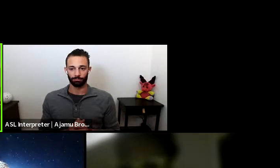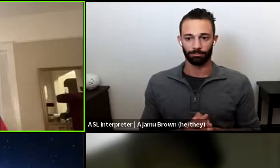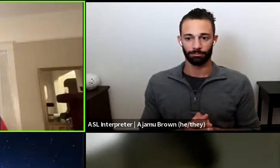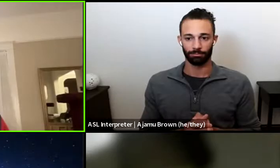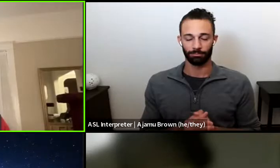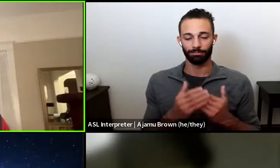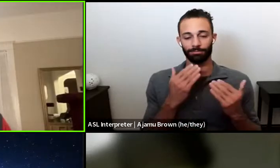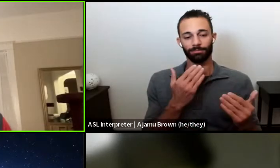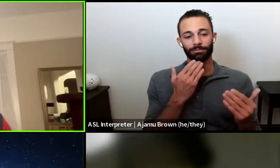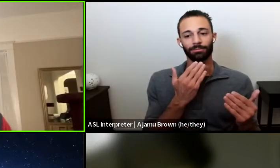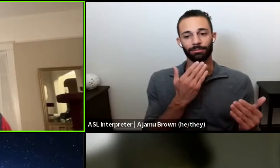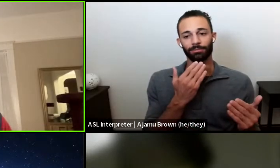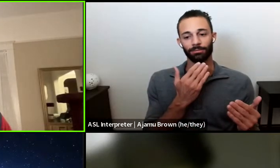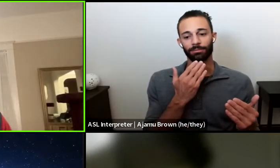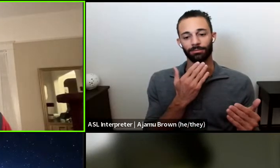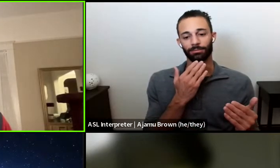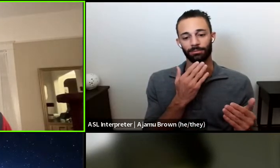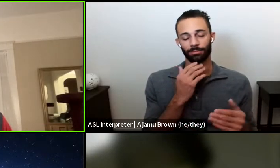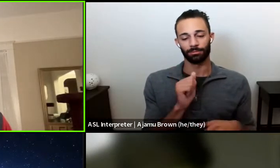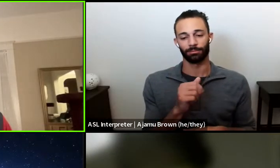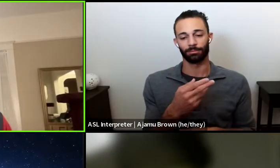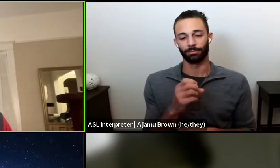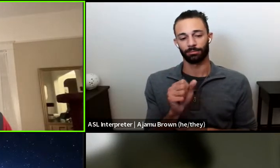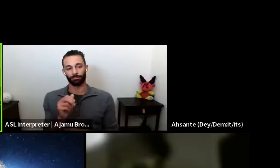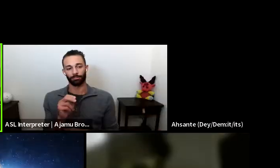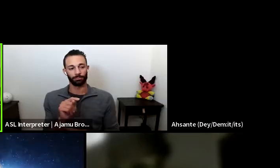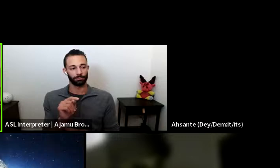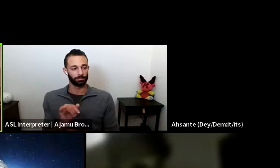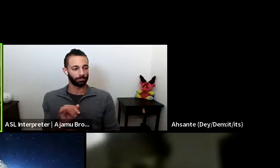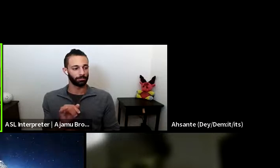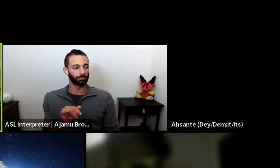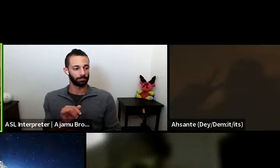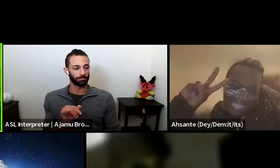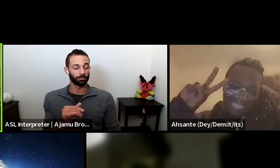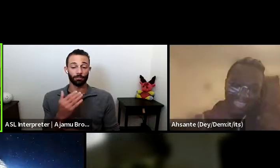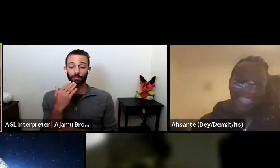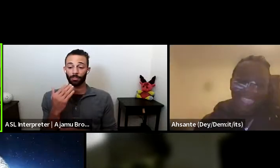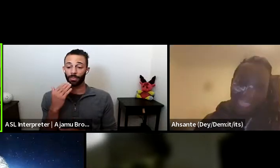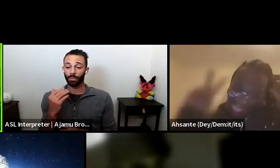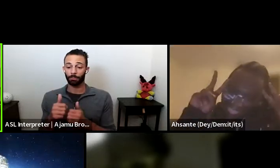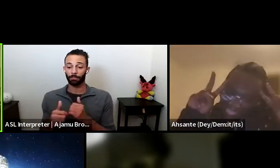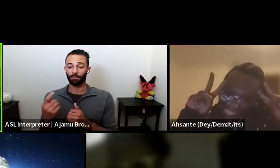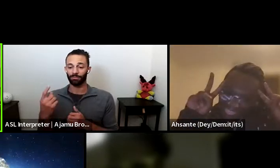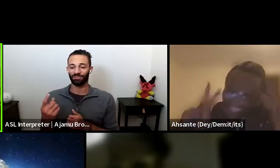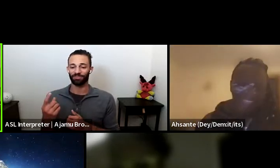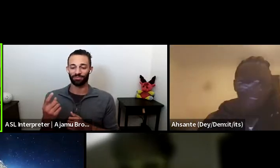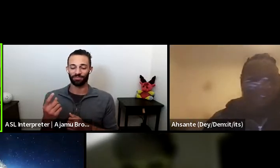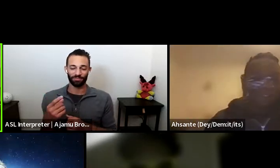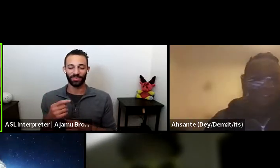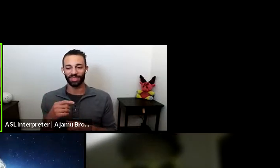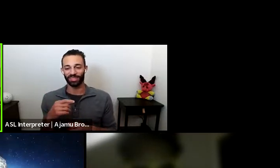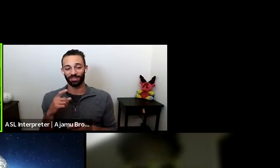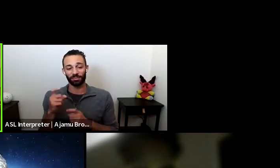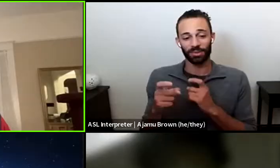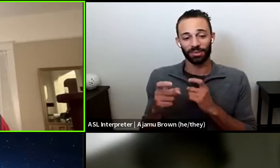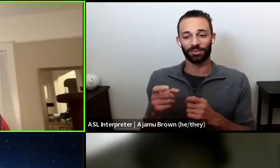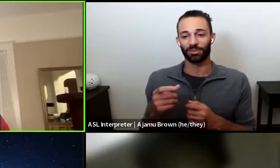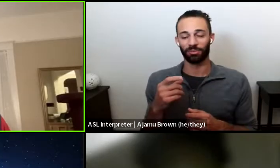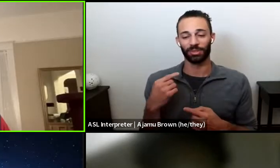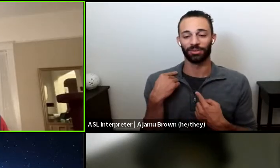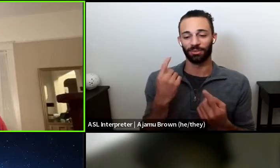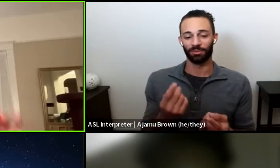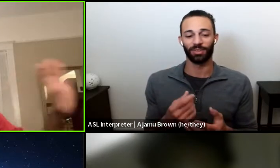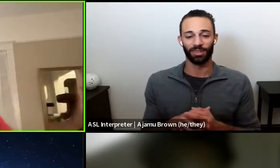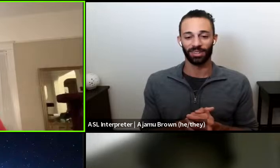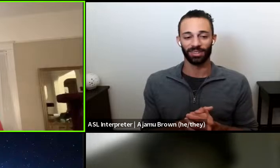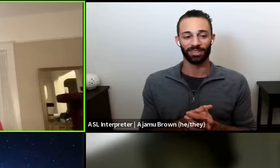Thank you so much for that, Asante. Thank you for everyone who's been contributing so far. I would like for everyone